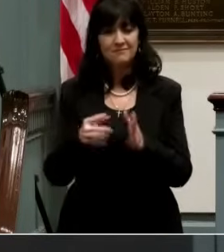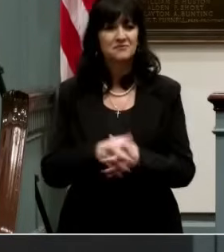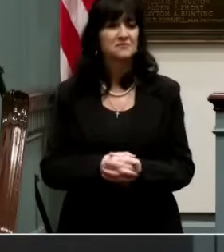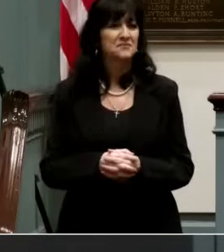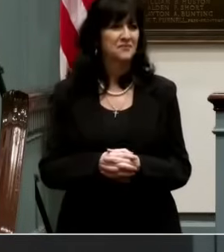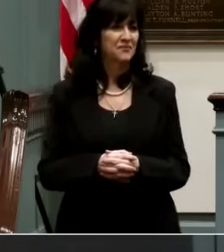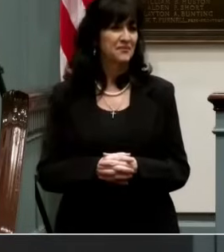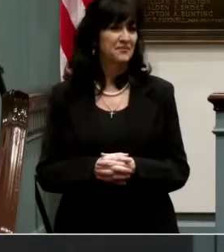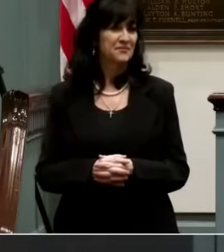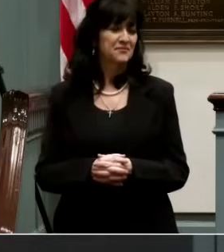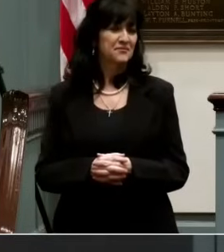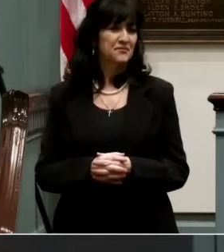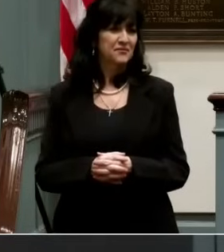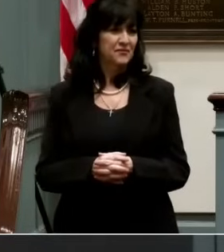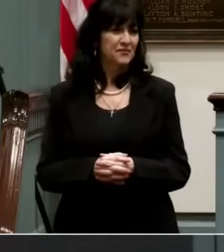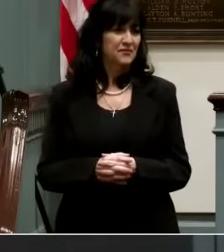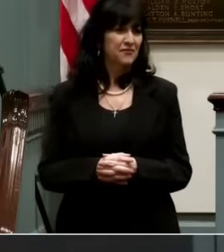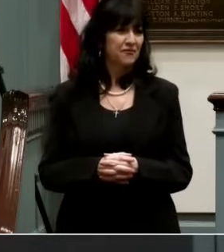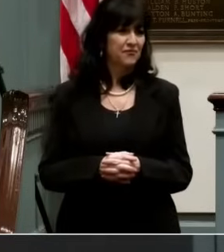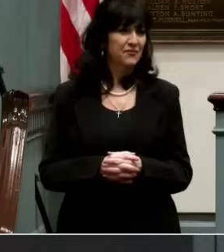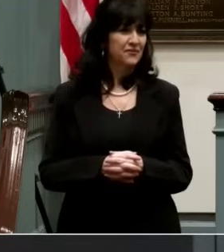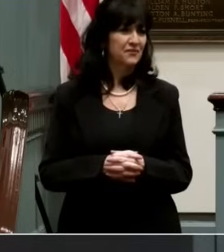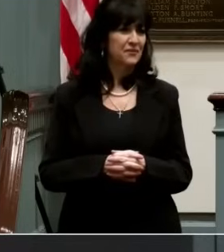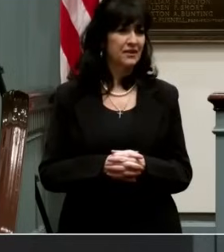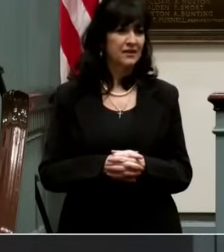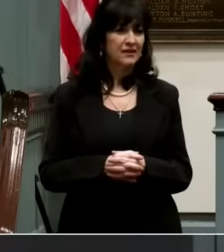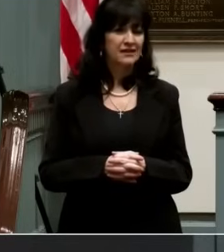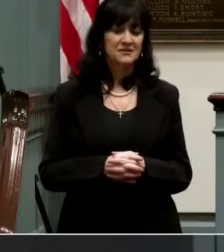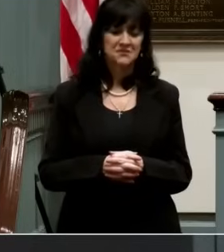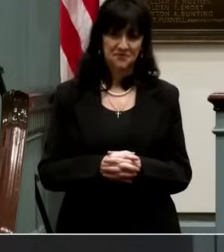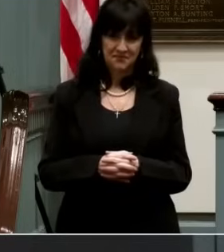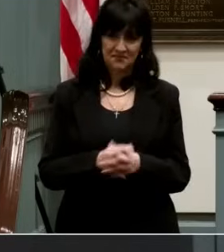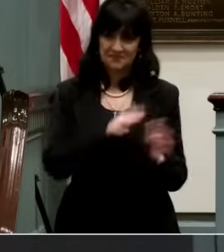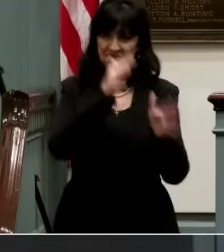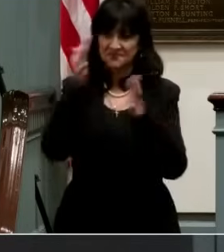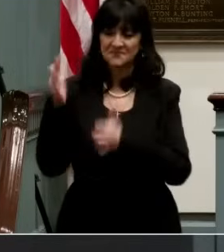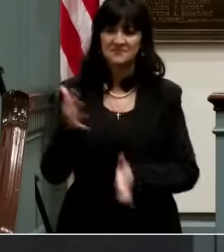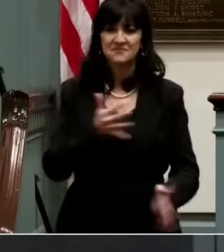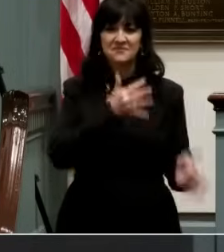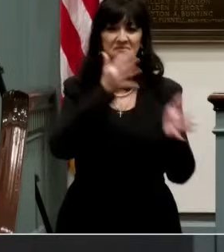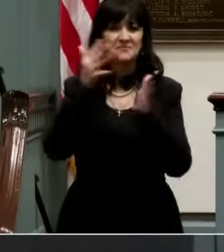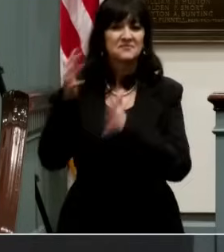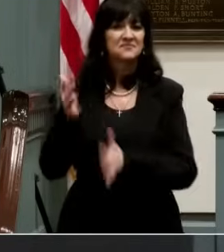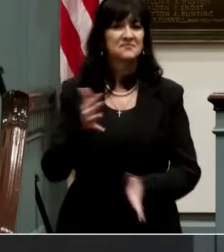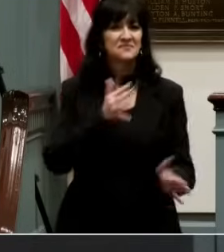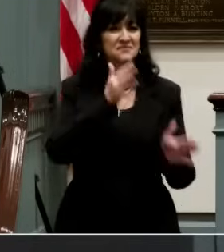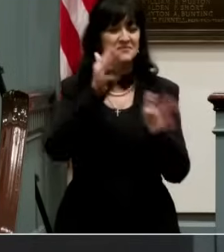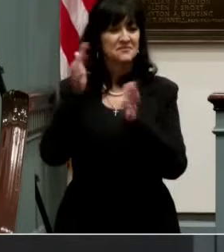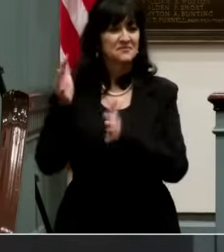Selby, Carrie Evelyn Harris, and Jeff Hilofsky in the House.